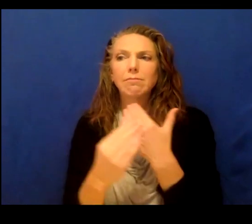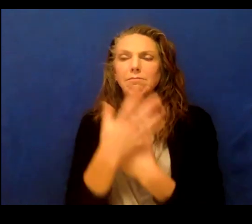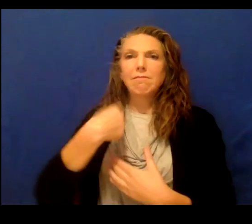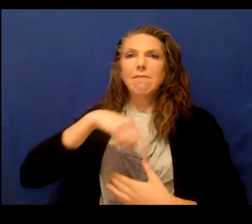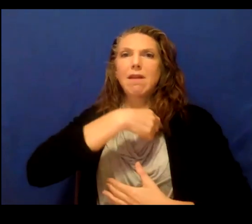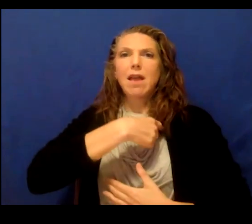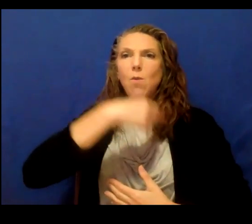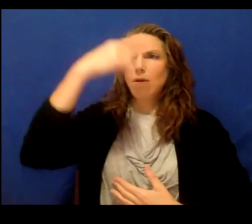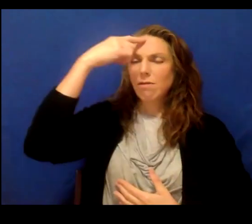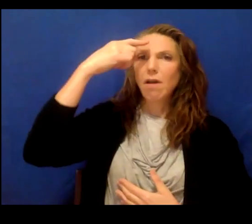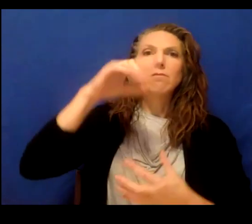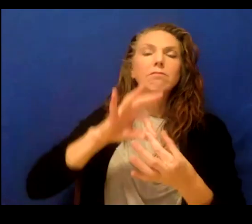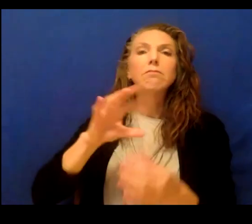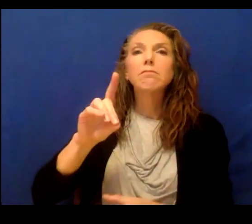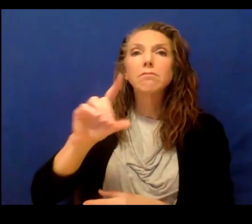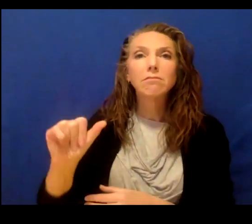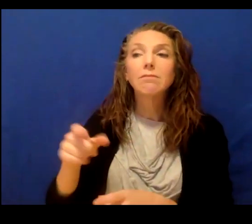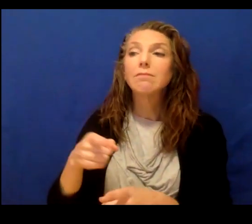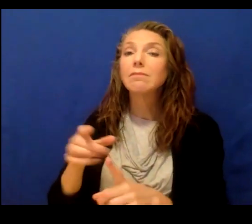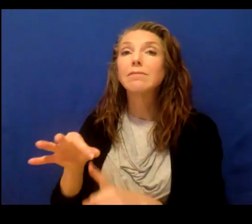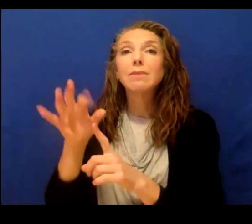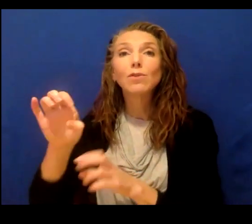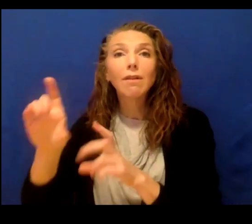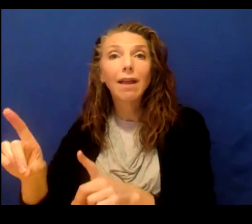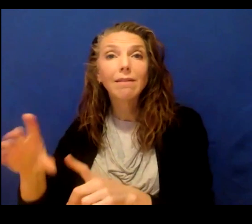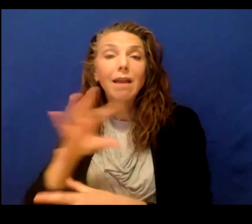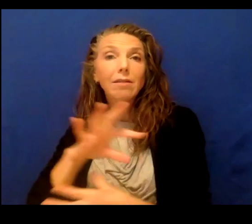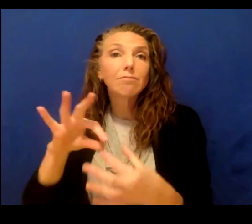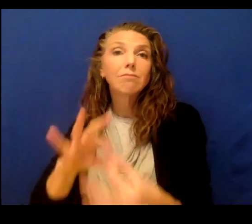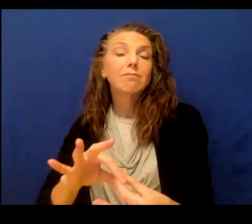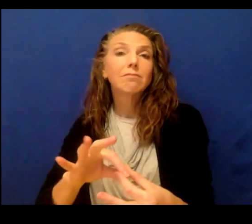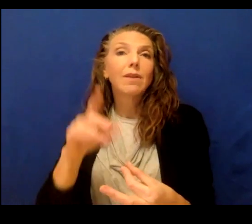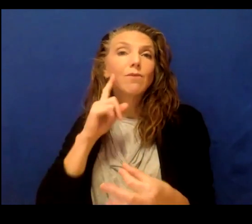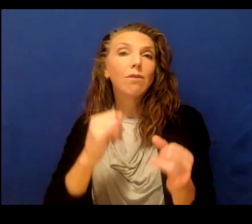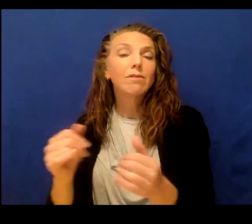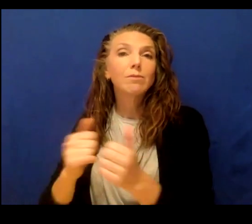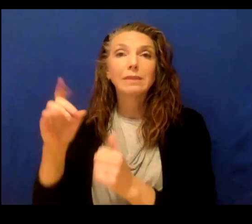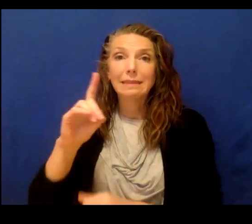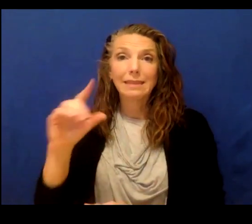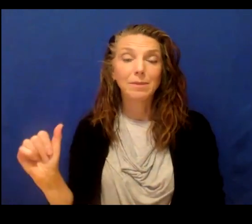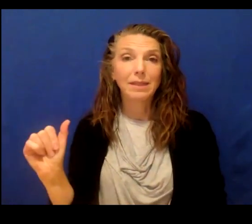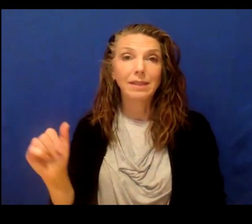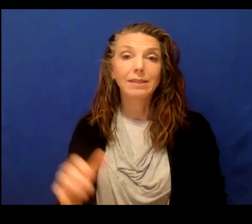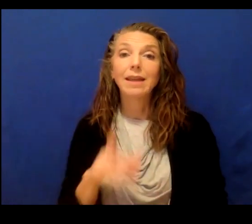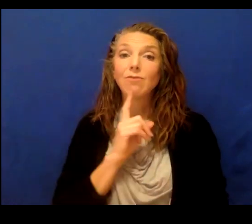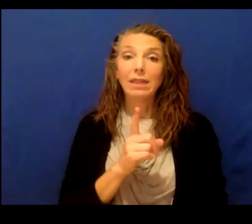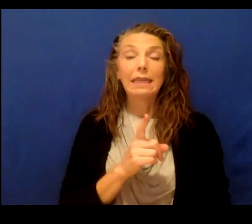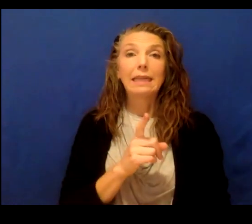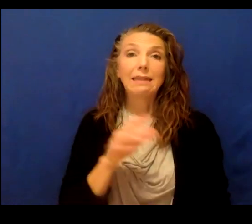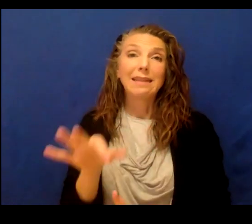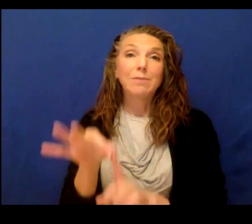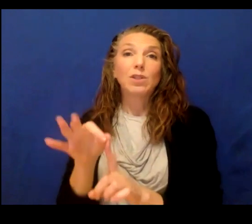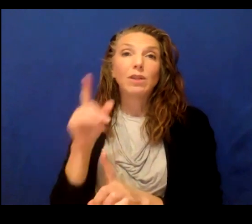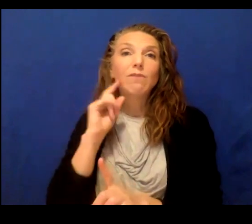special education and belonging of individuals with disabilities, and especially with